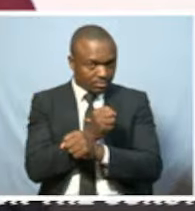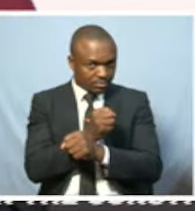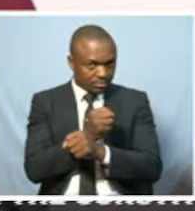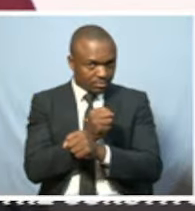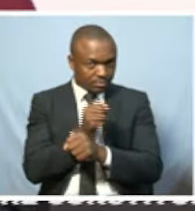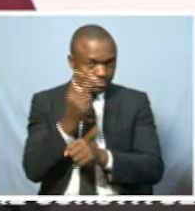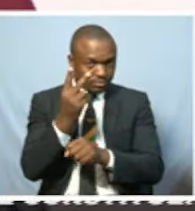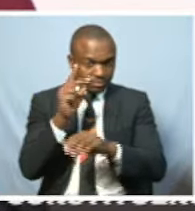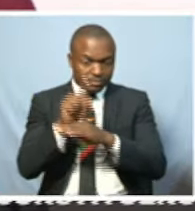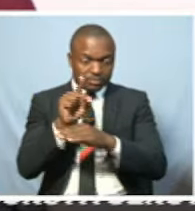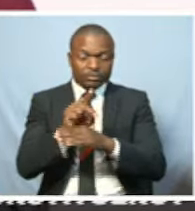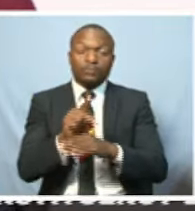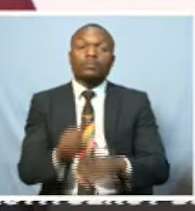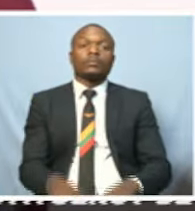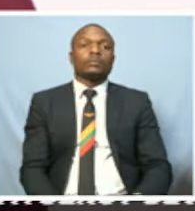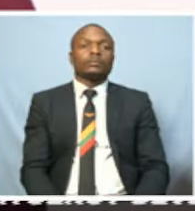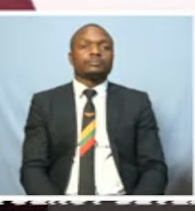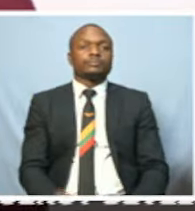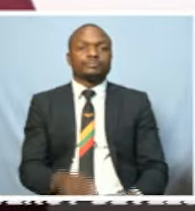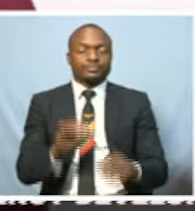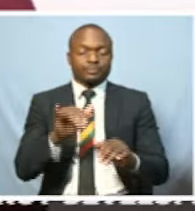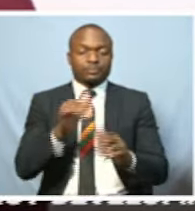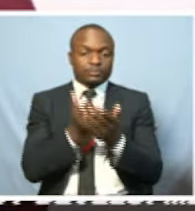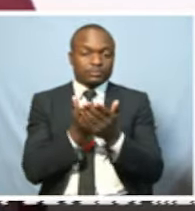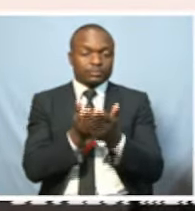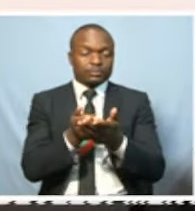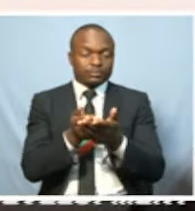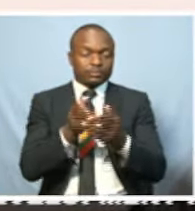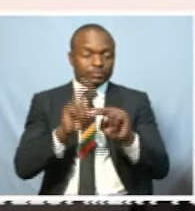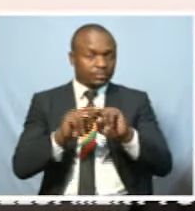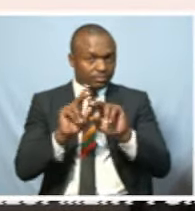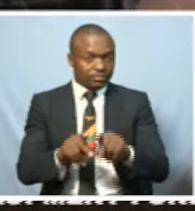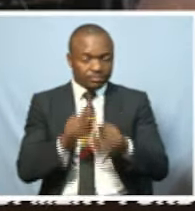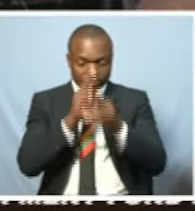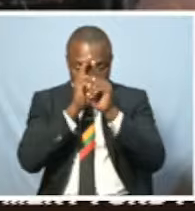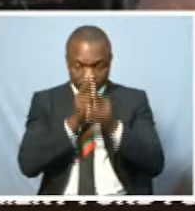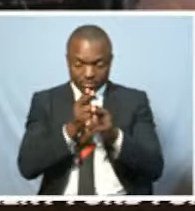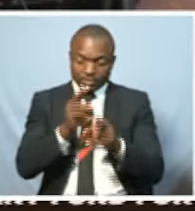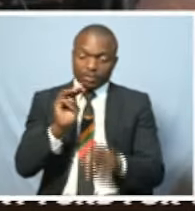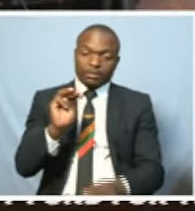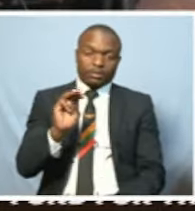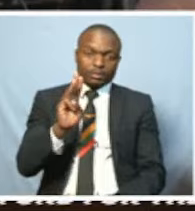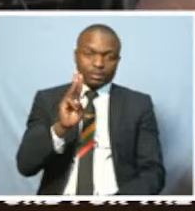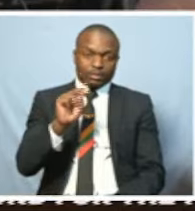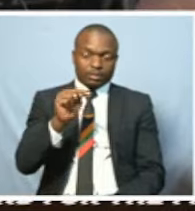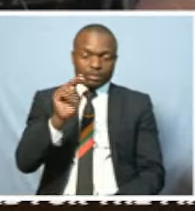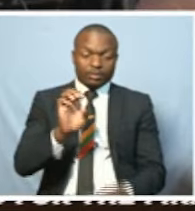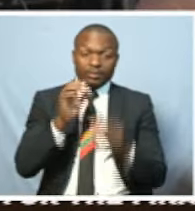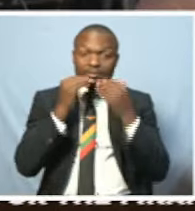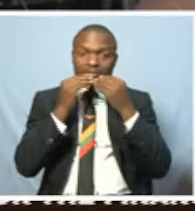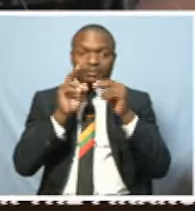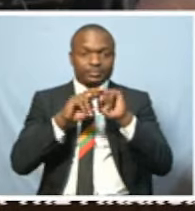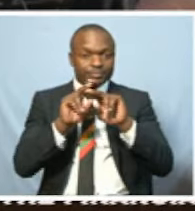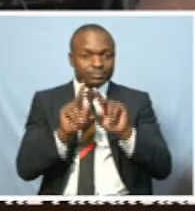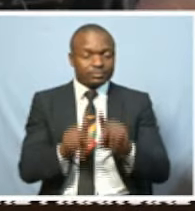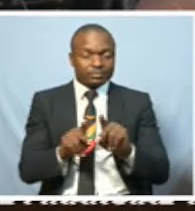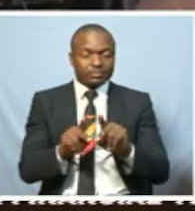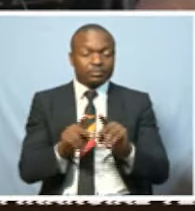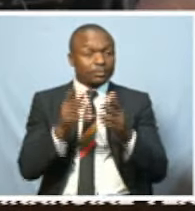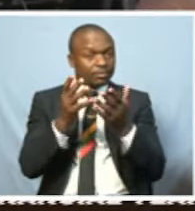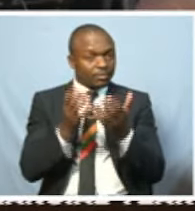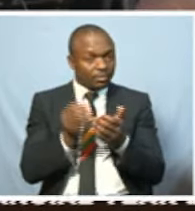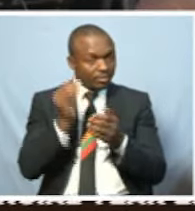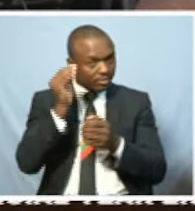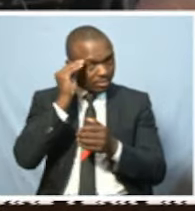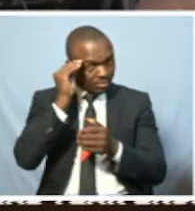projects. Yes, Chair, I submit. Honorable Mwene? Thank you very much, Chair. I just want to find